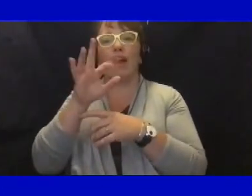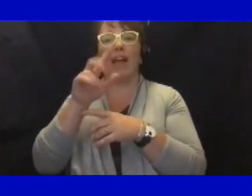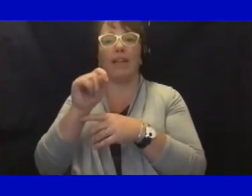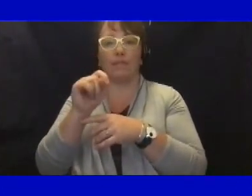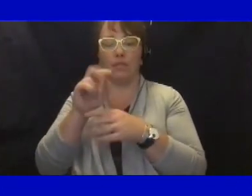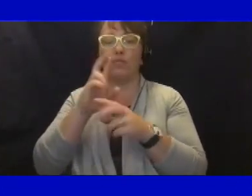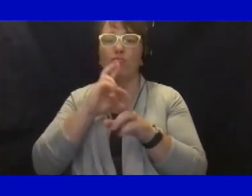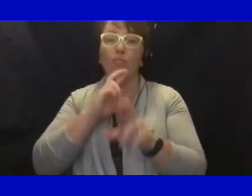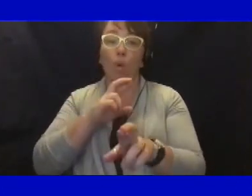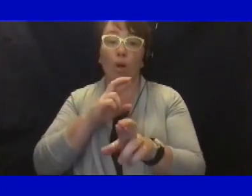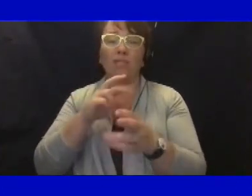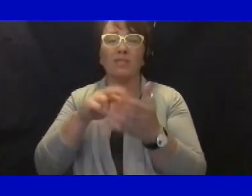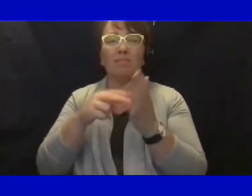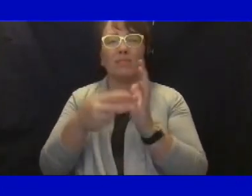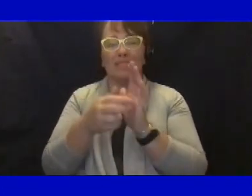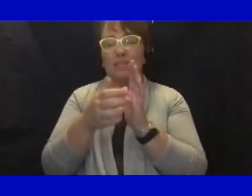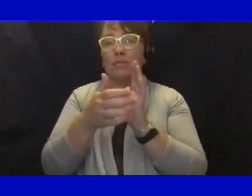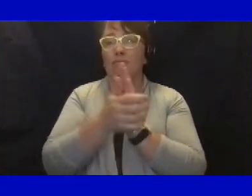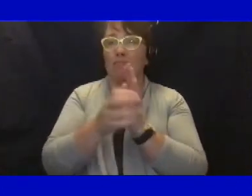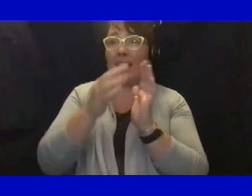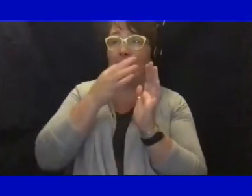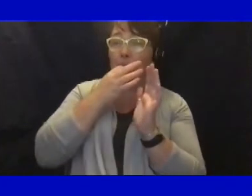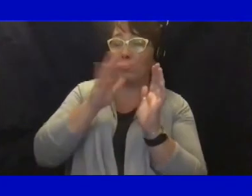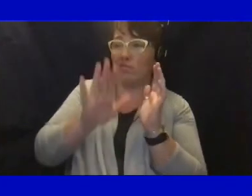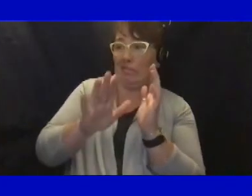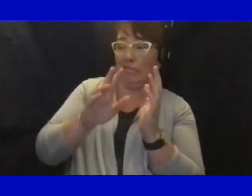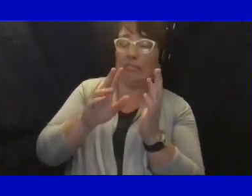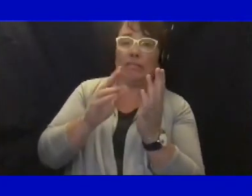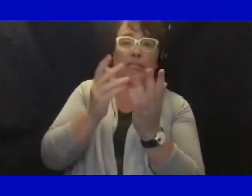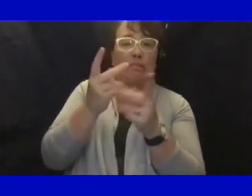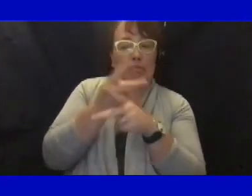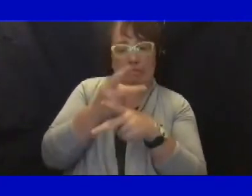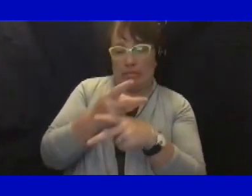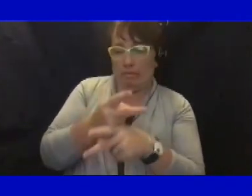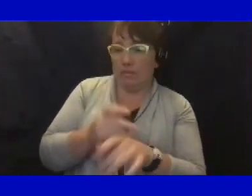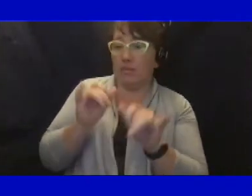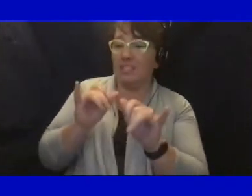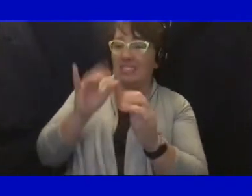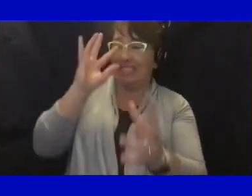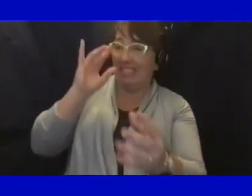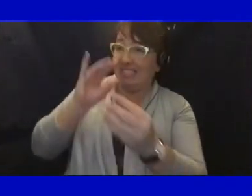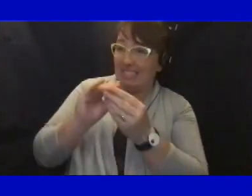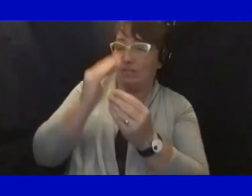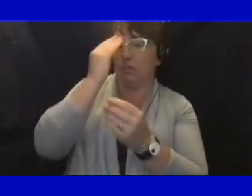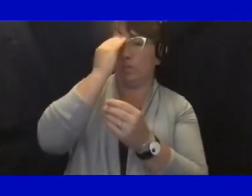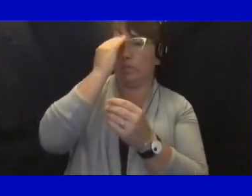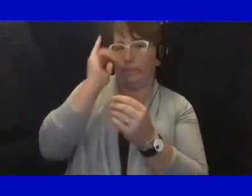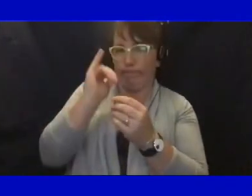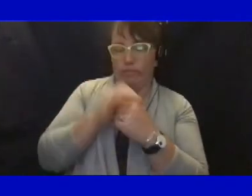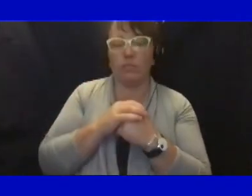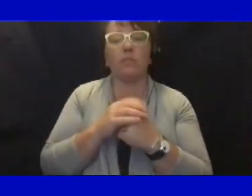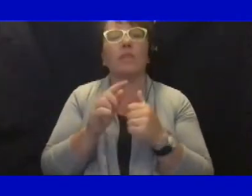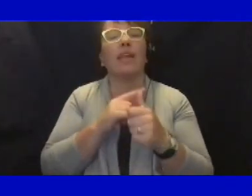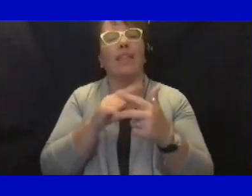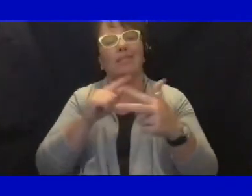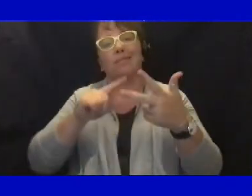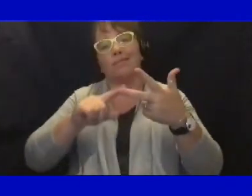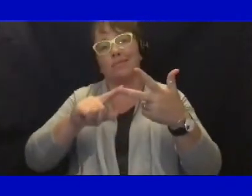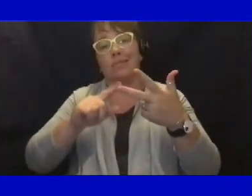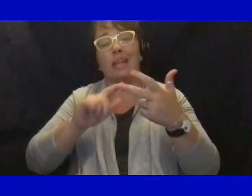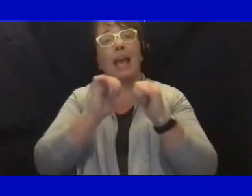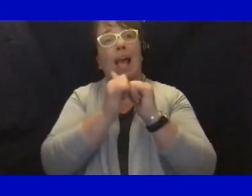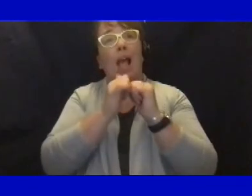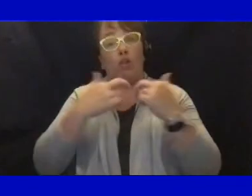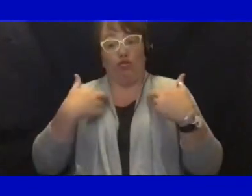found as they've analyzed the canyons that have been burned. And then finally, I'm going to talk about what you can do as a resident to help protect yourself